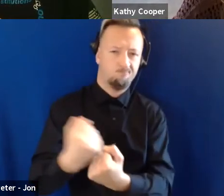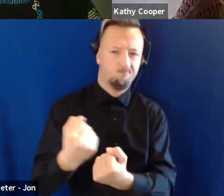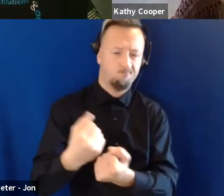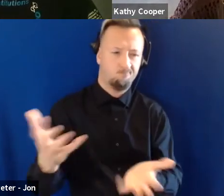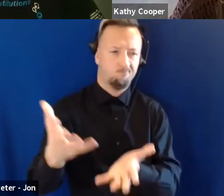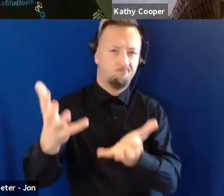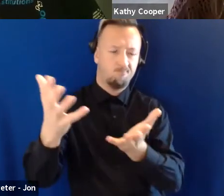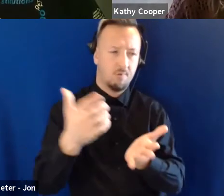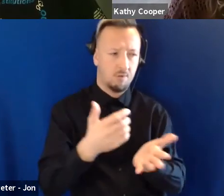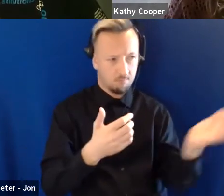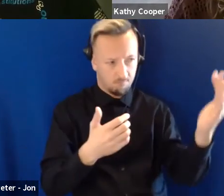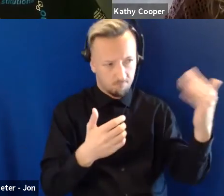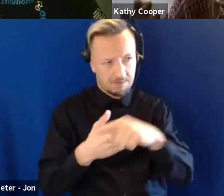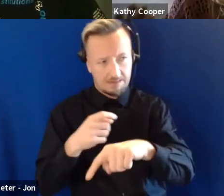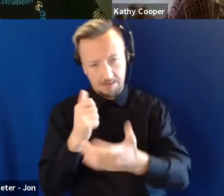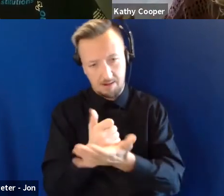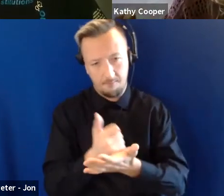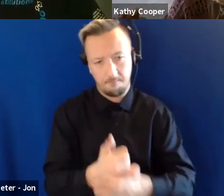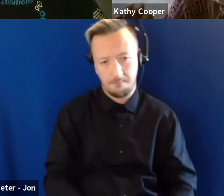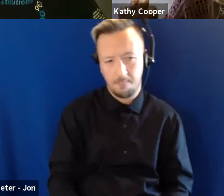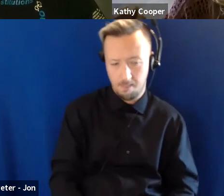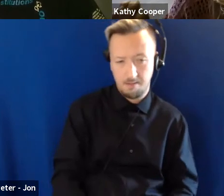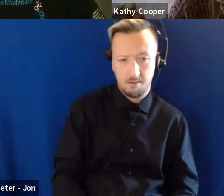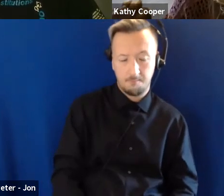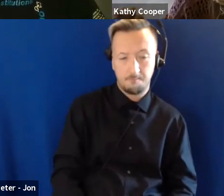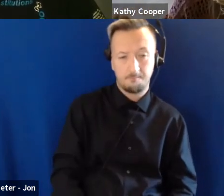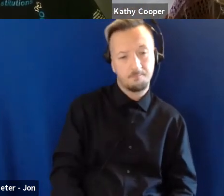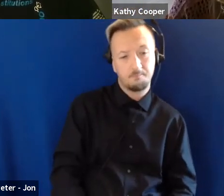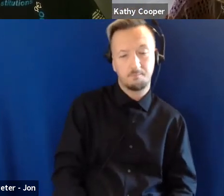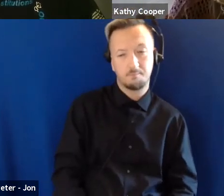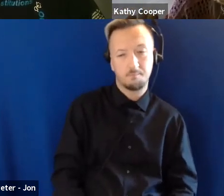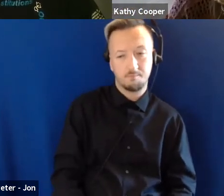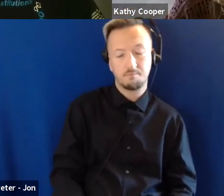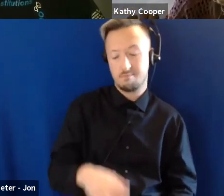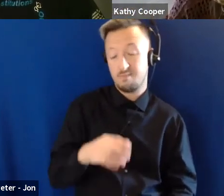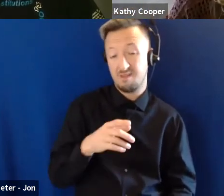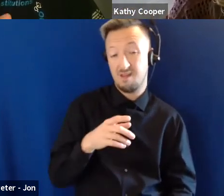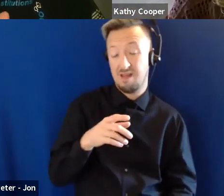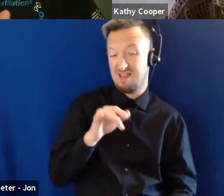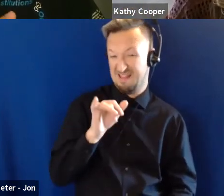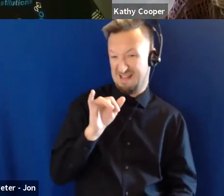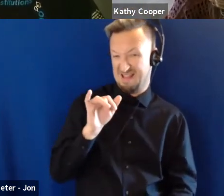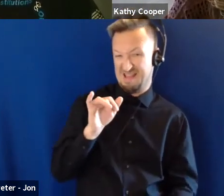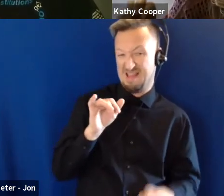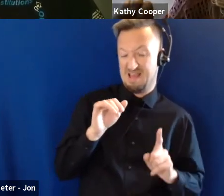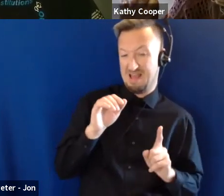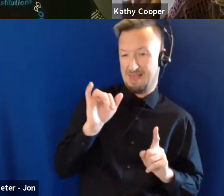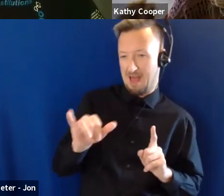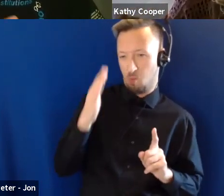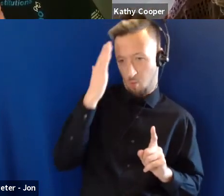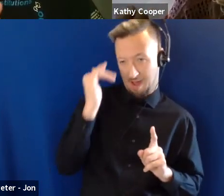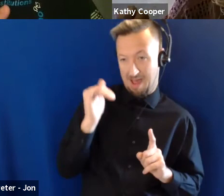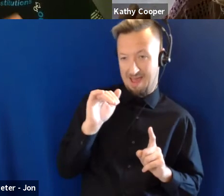know, and I think it helps. This is where it's very important for a SILC to be autonomous. If the SILC's